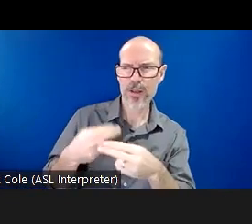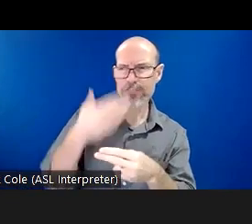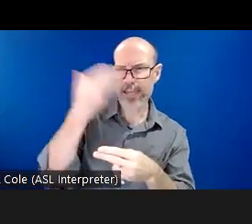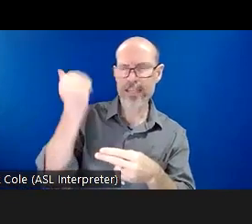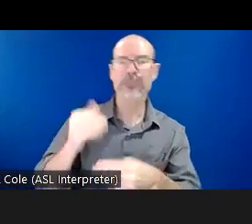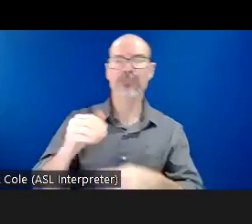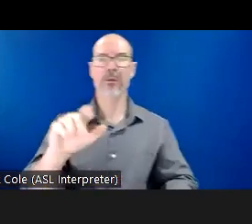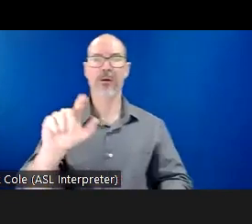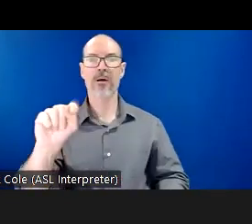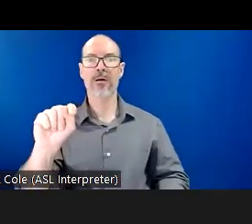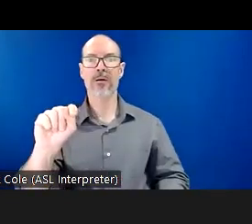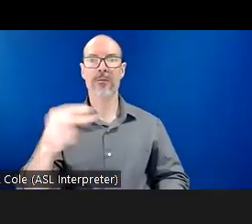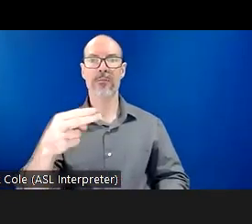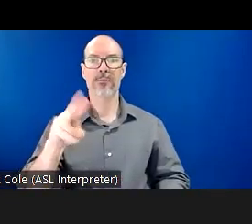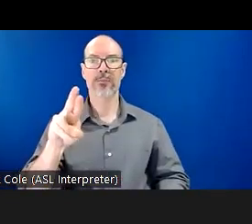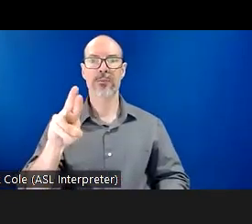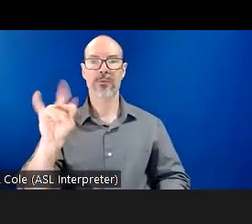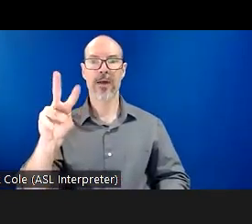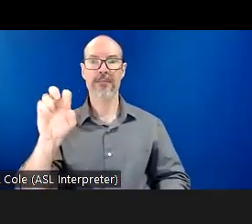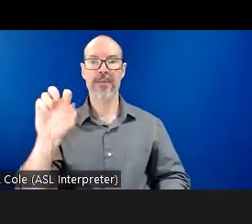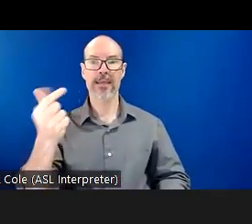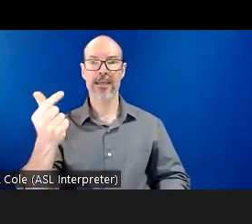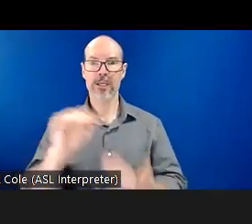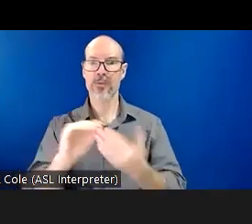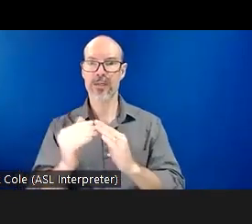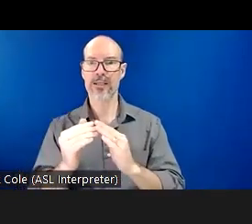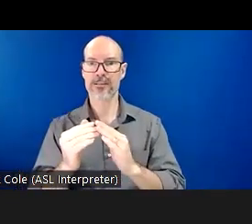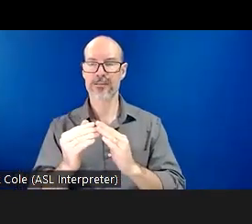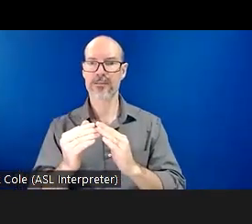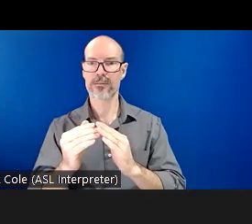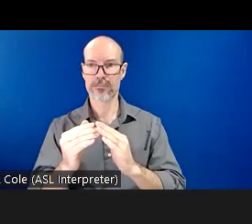Thriving Communities. That's right, Thriving Communities. Okay.